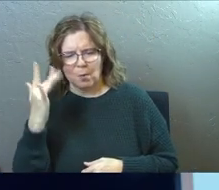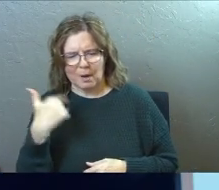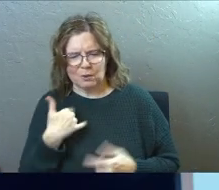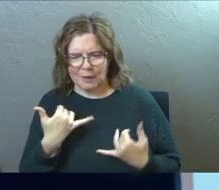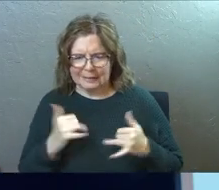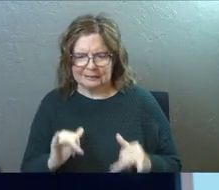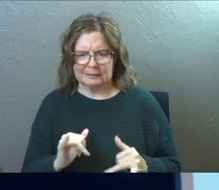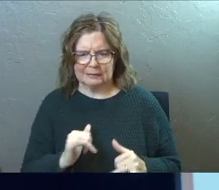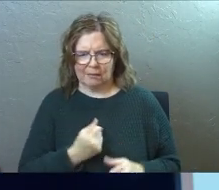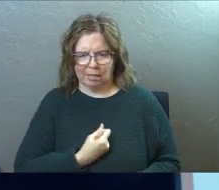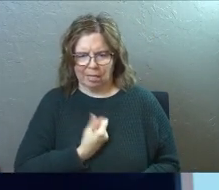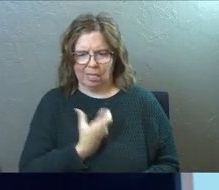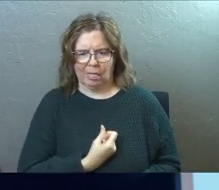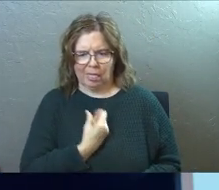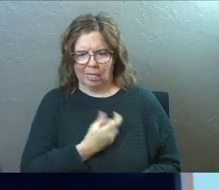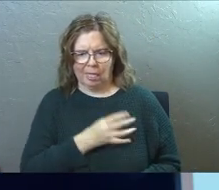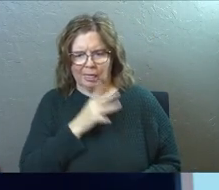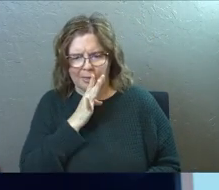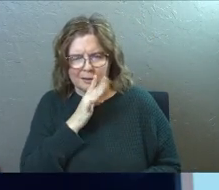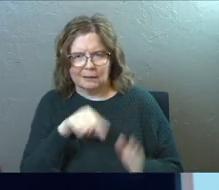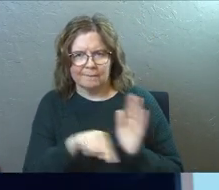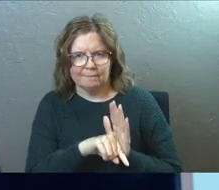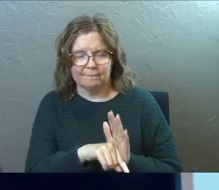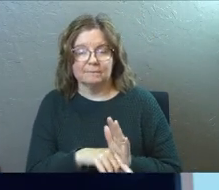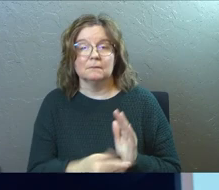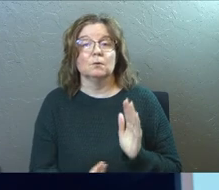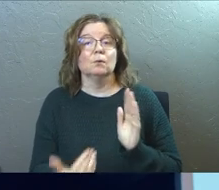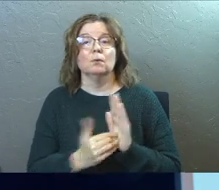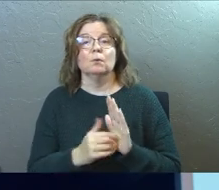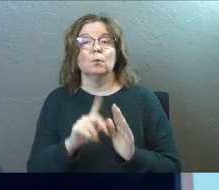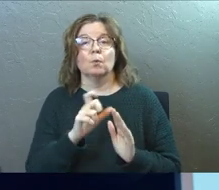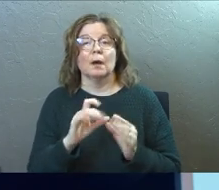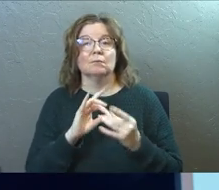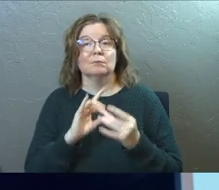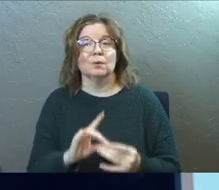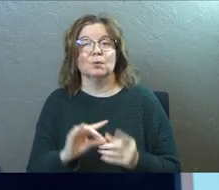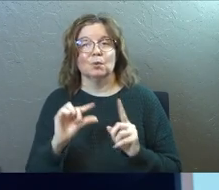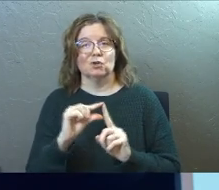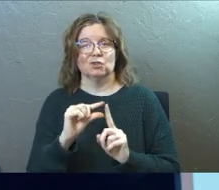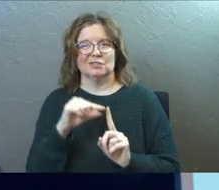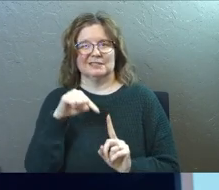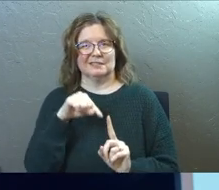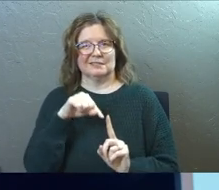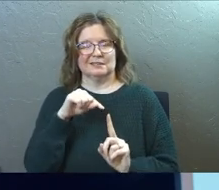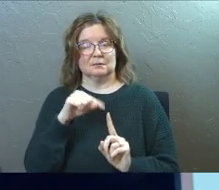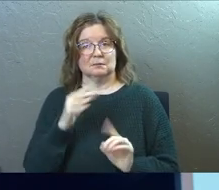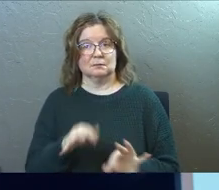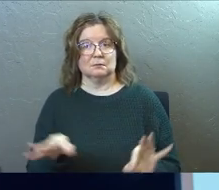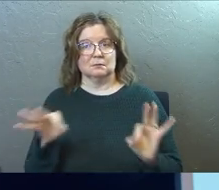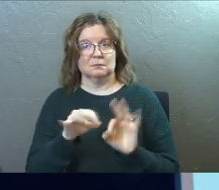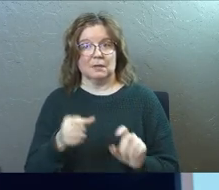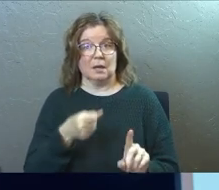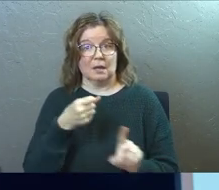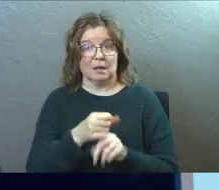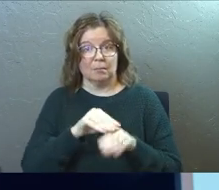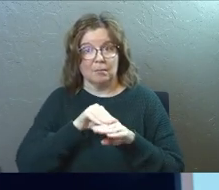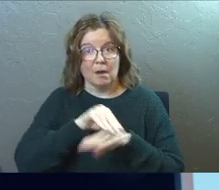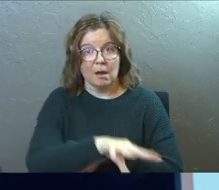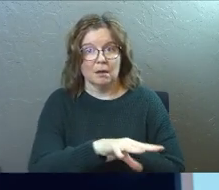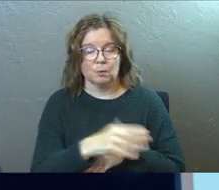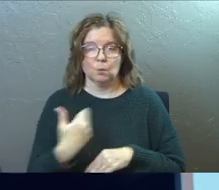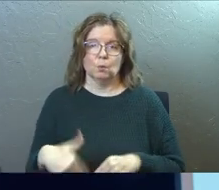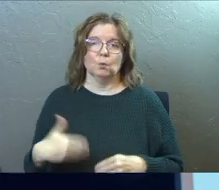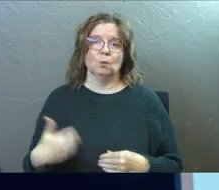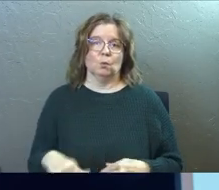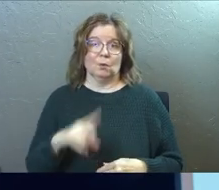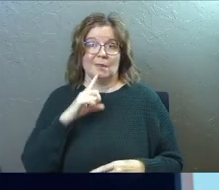do I still do it? So again, our question for today is all about our words. Their significance, their impact, because they are